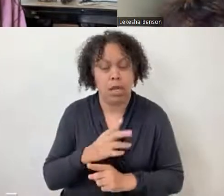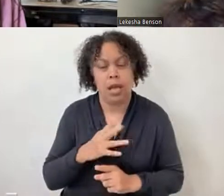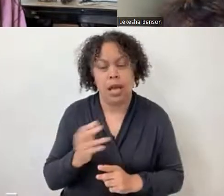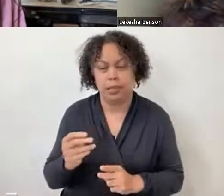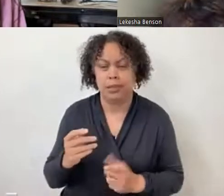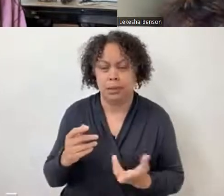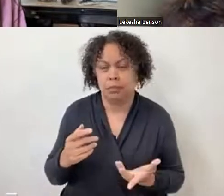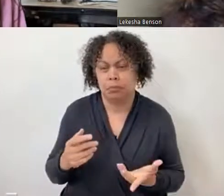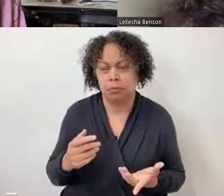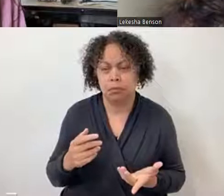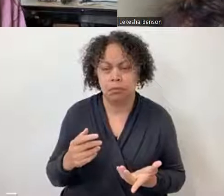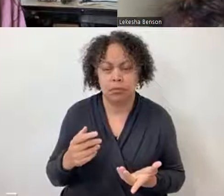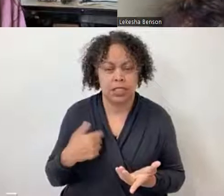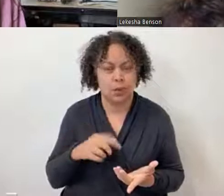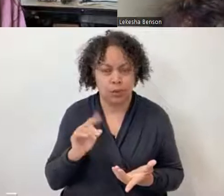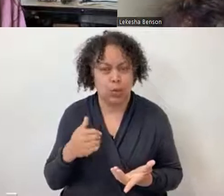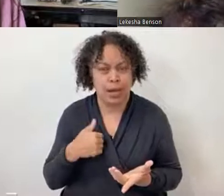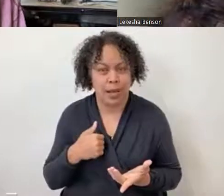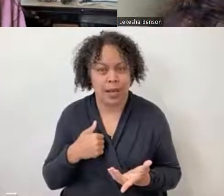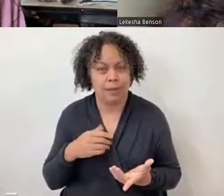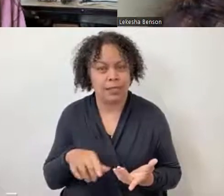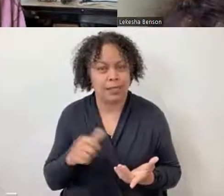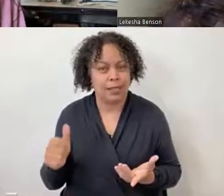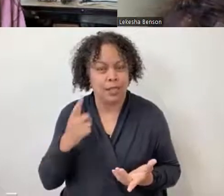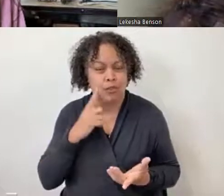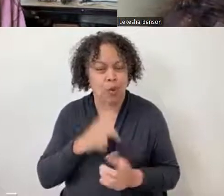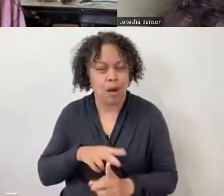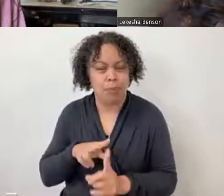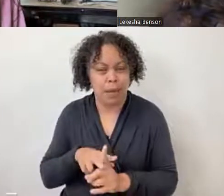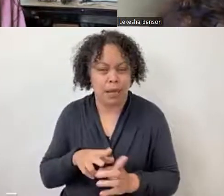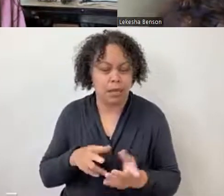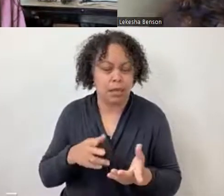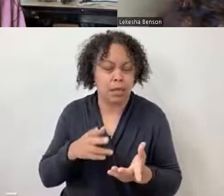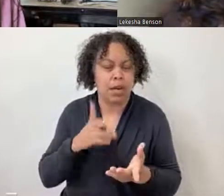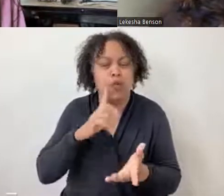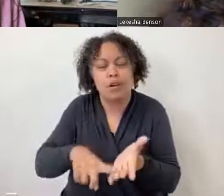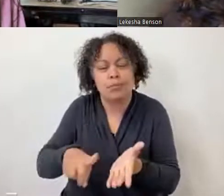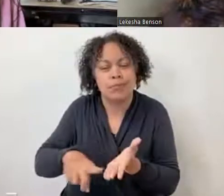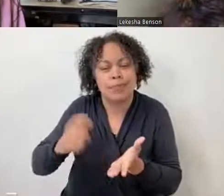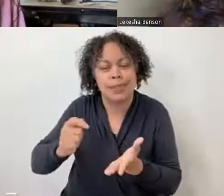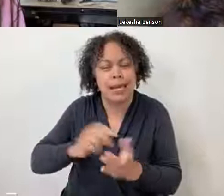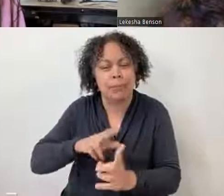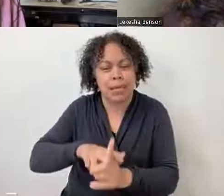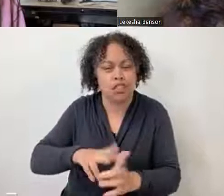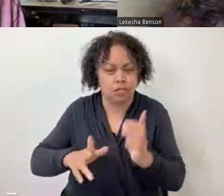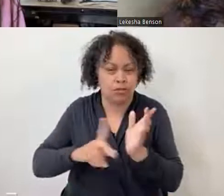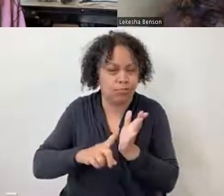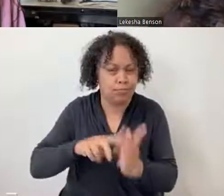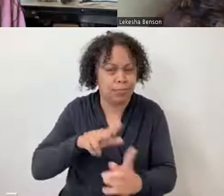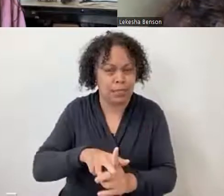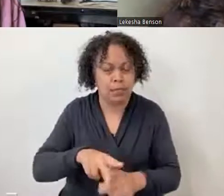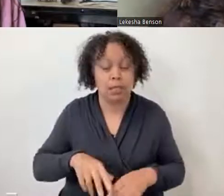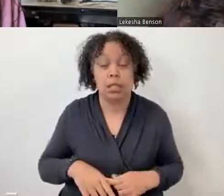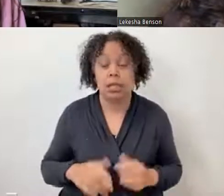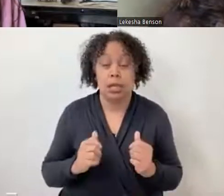actually have a track for applied or the scholarship of application. And with